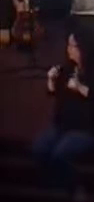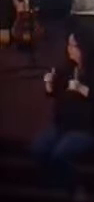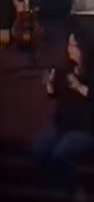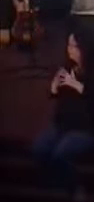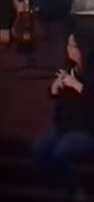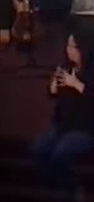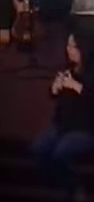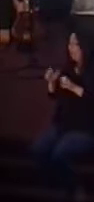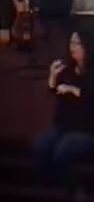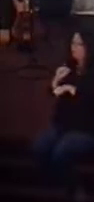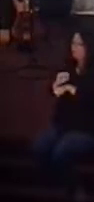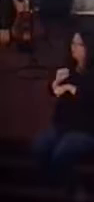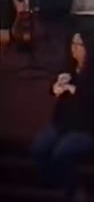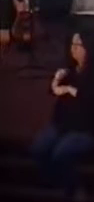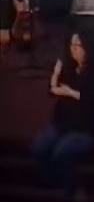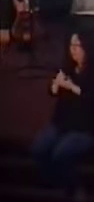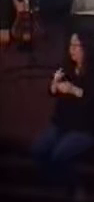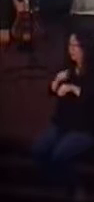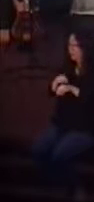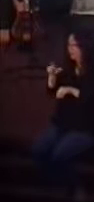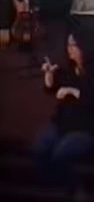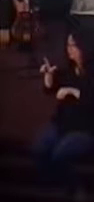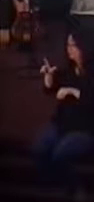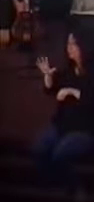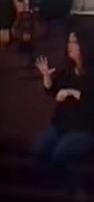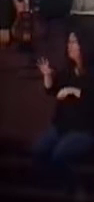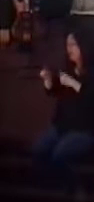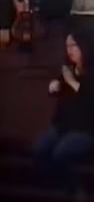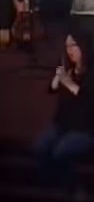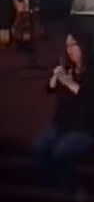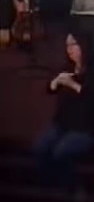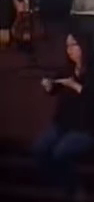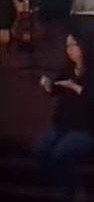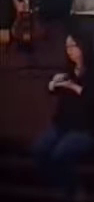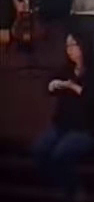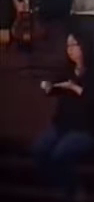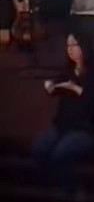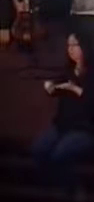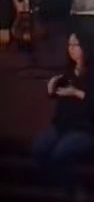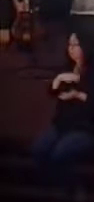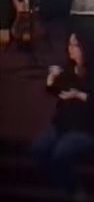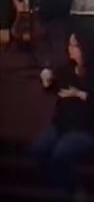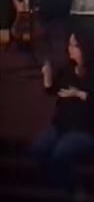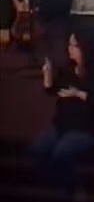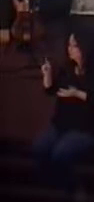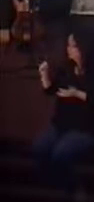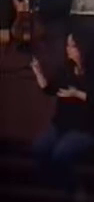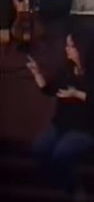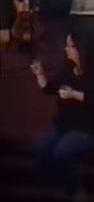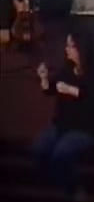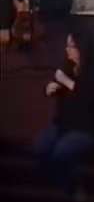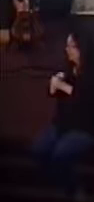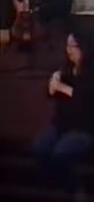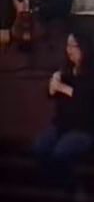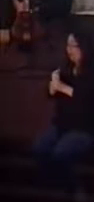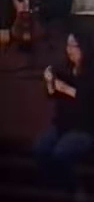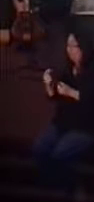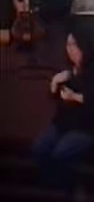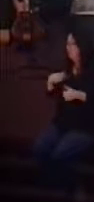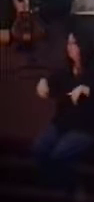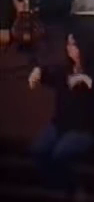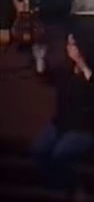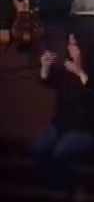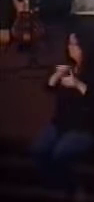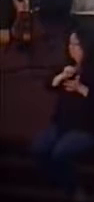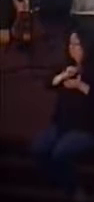football. I worked a part-time job, 25 hours a week. And I pretty much, my junior and senior year, I pretty much raised myself.